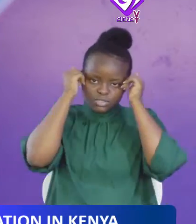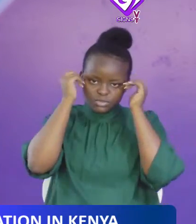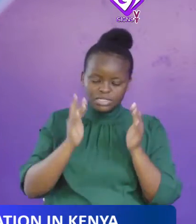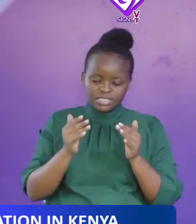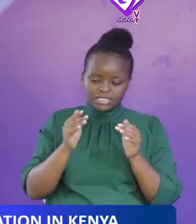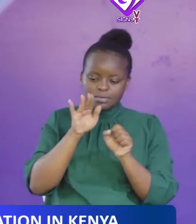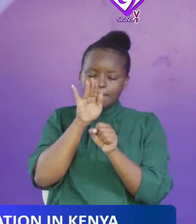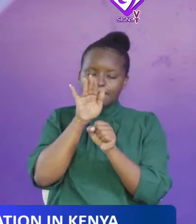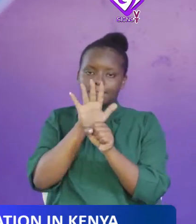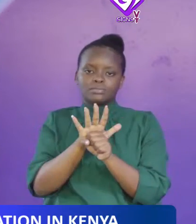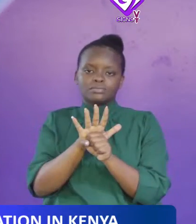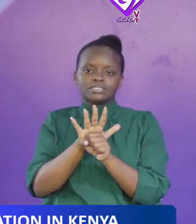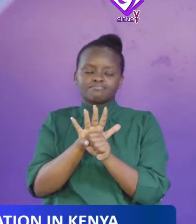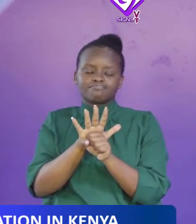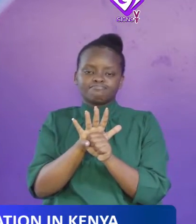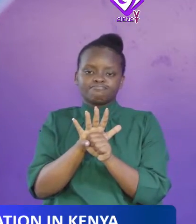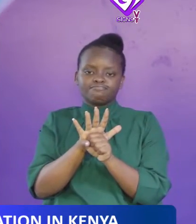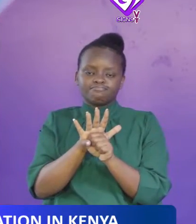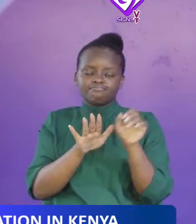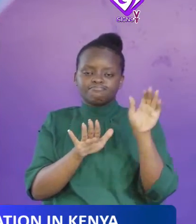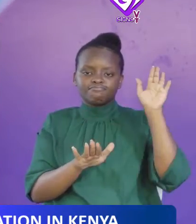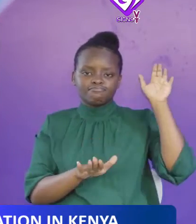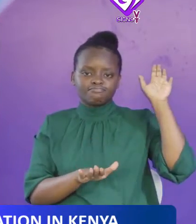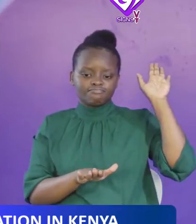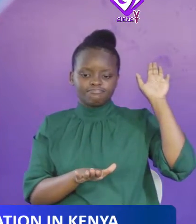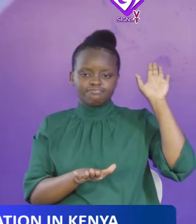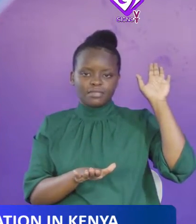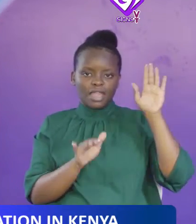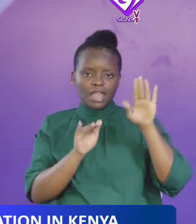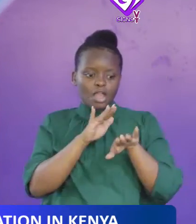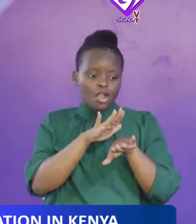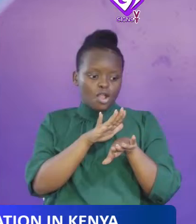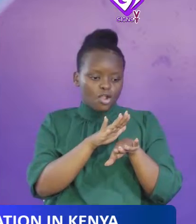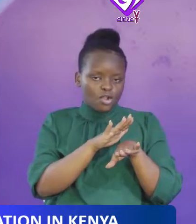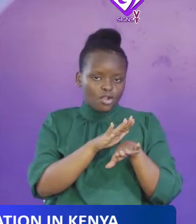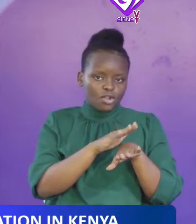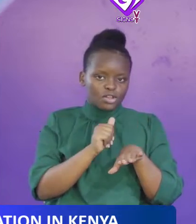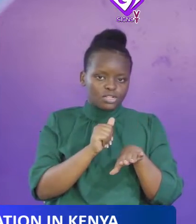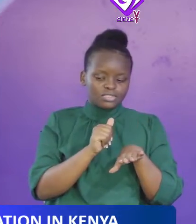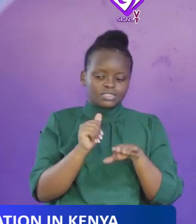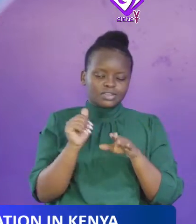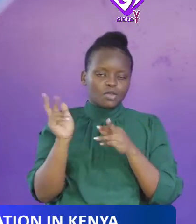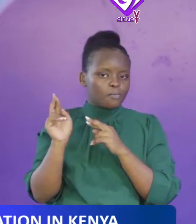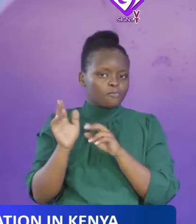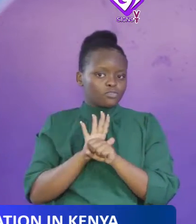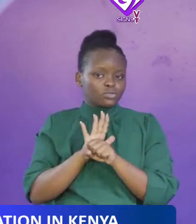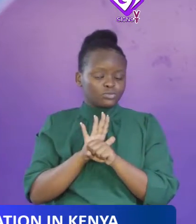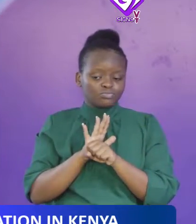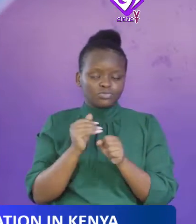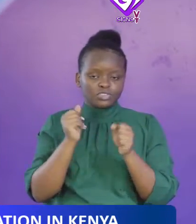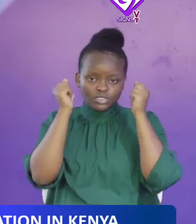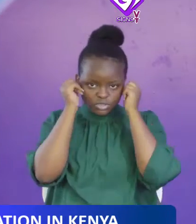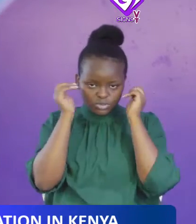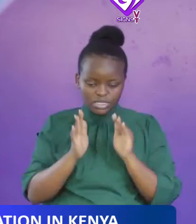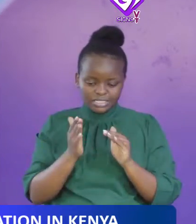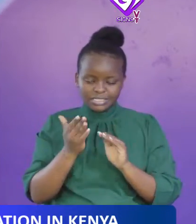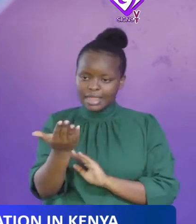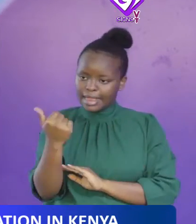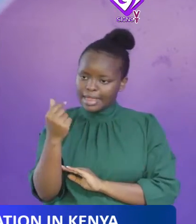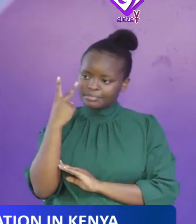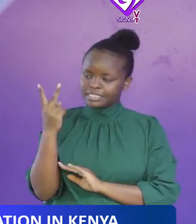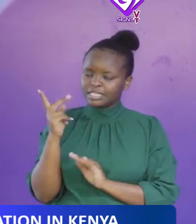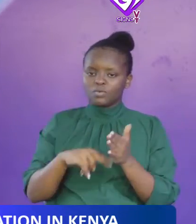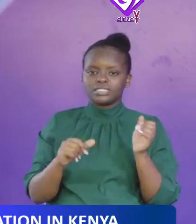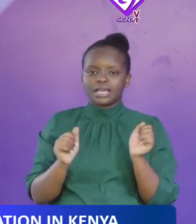oath, and we even called aspiring students who are still in the waiting list. Come see what